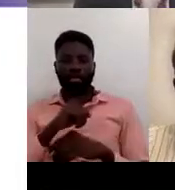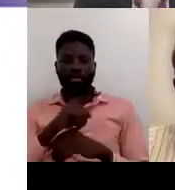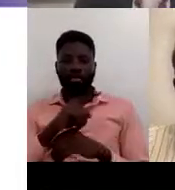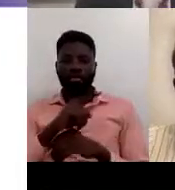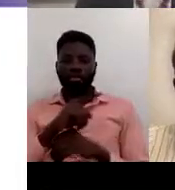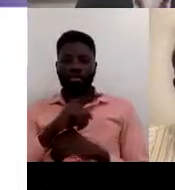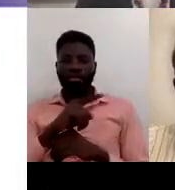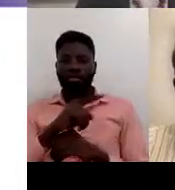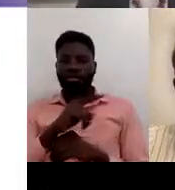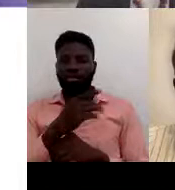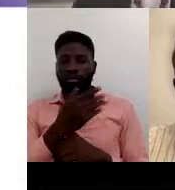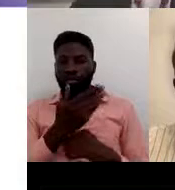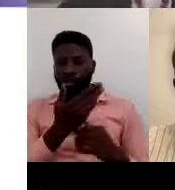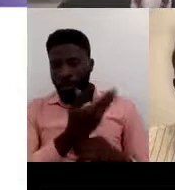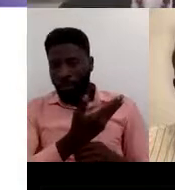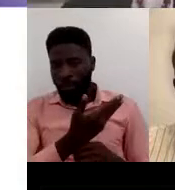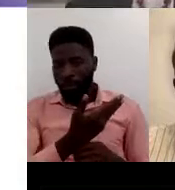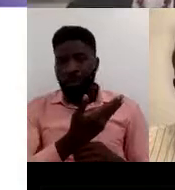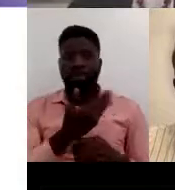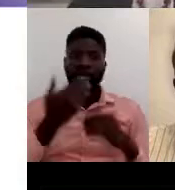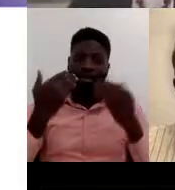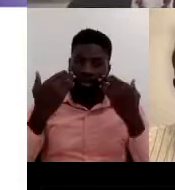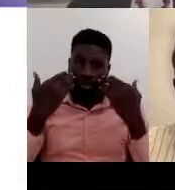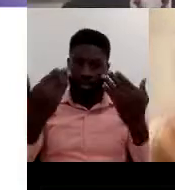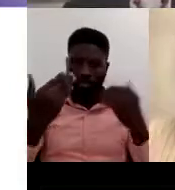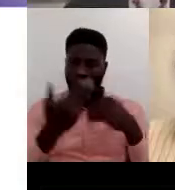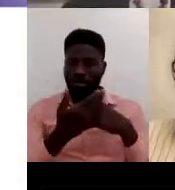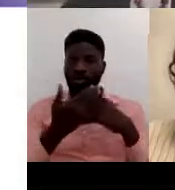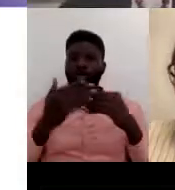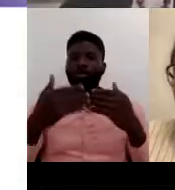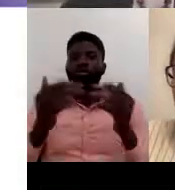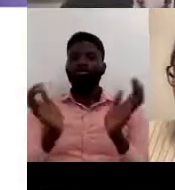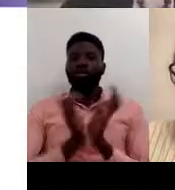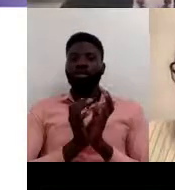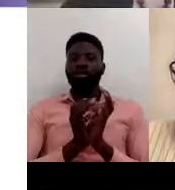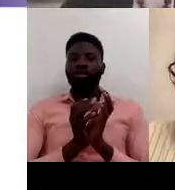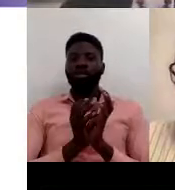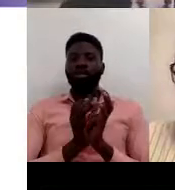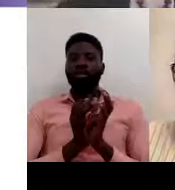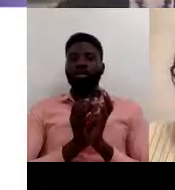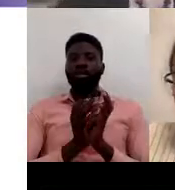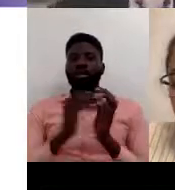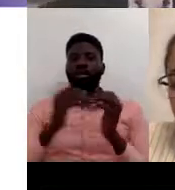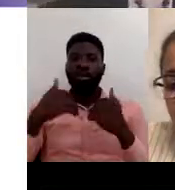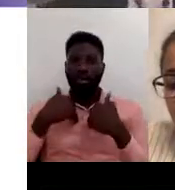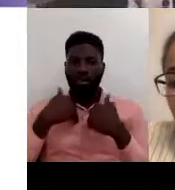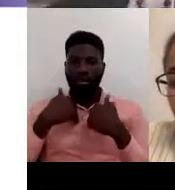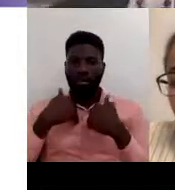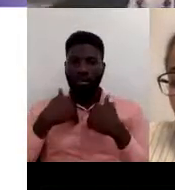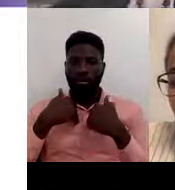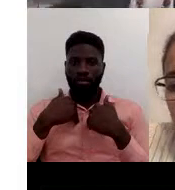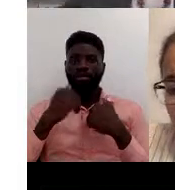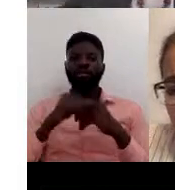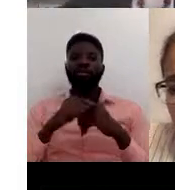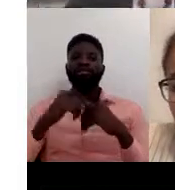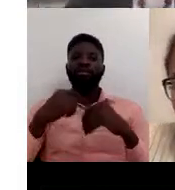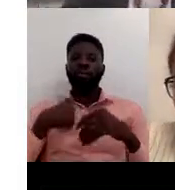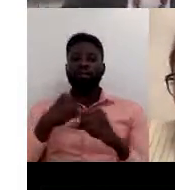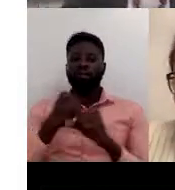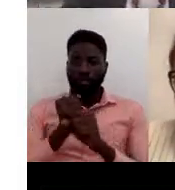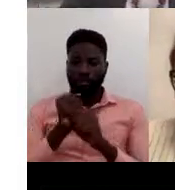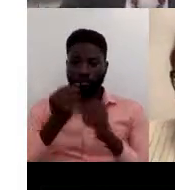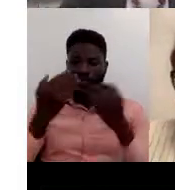enableme.ke. You will find a space for community. I have already created a